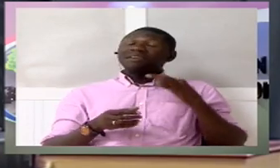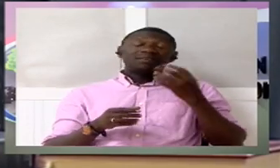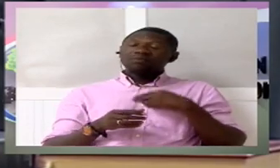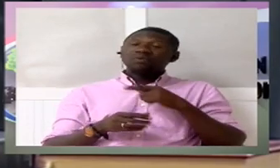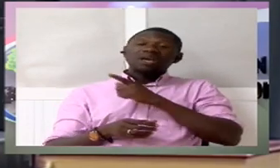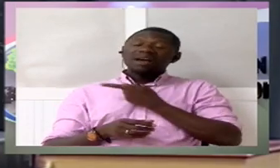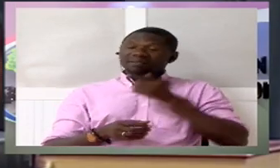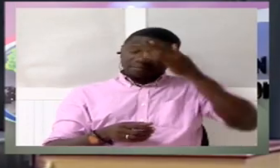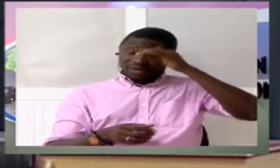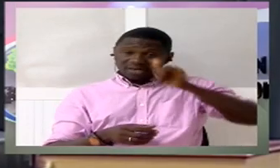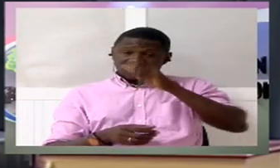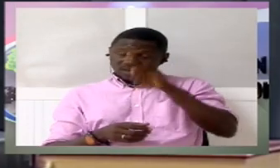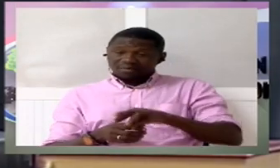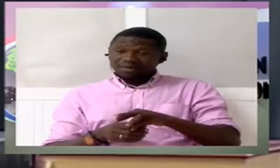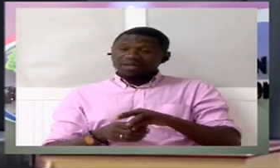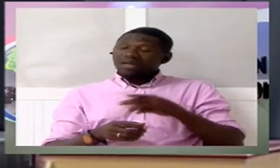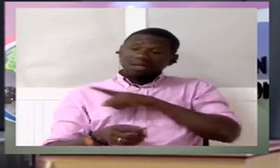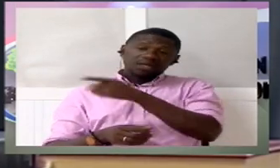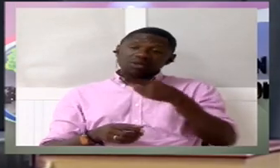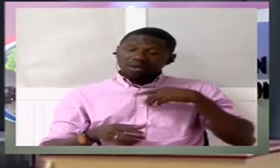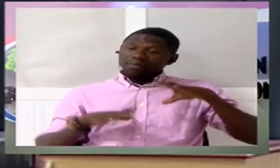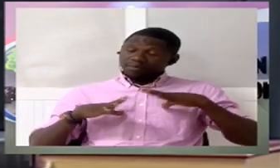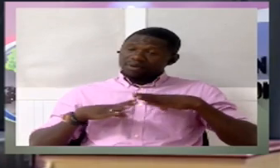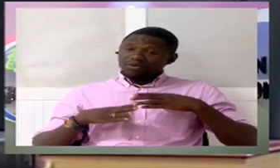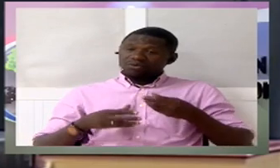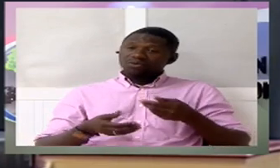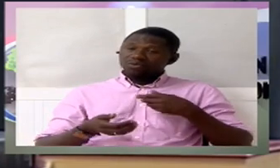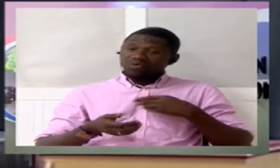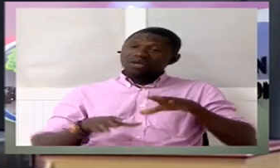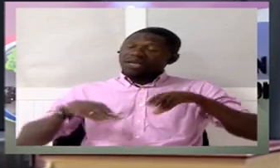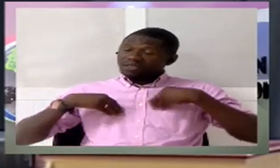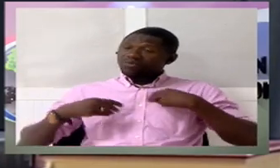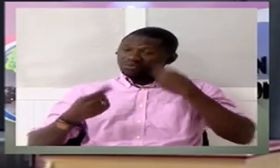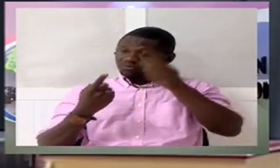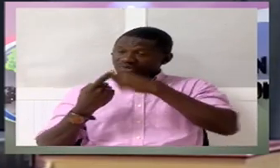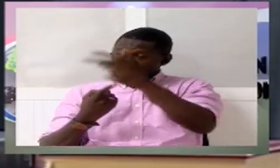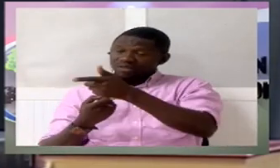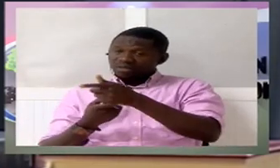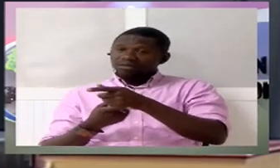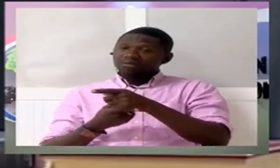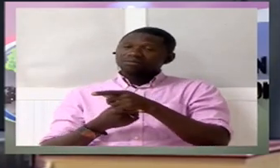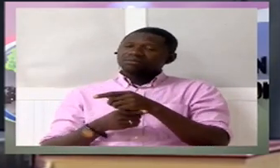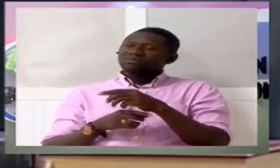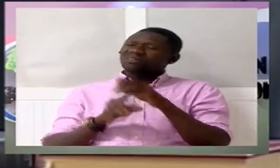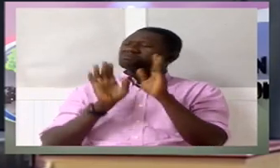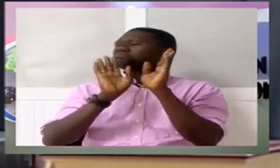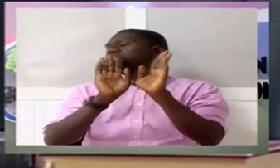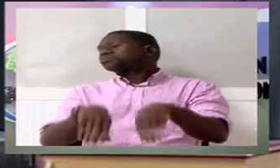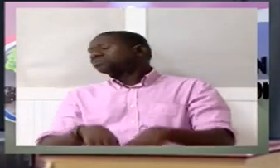even if we had a prior agreement and they were prepared to give us a house, they used